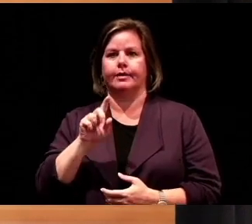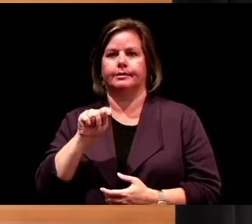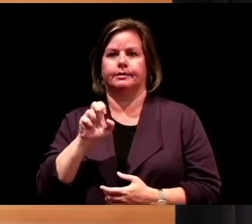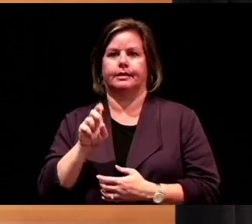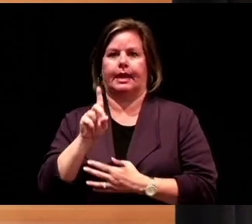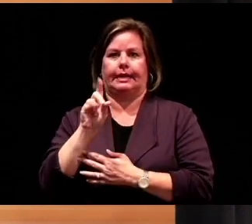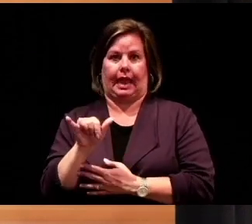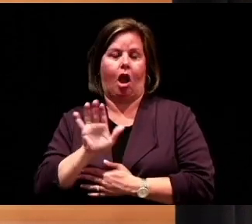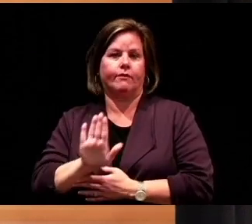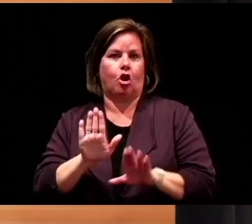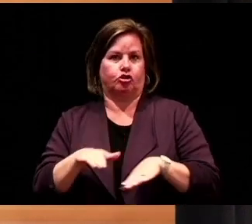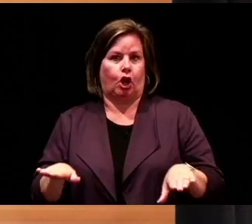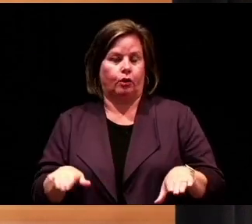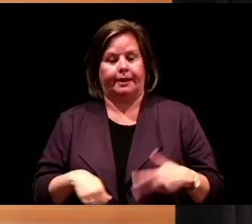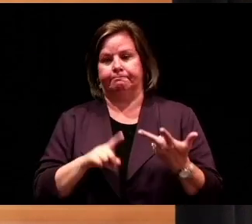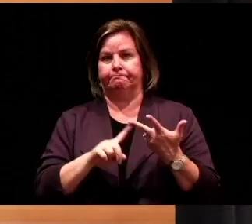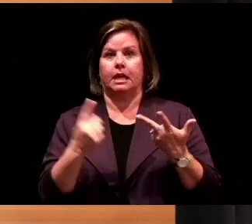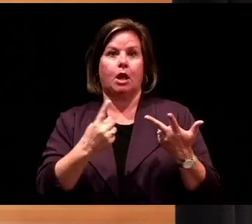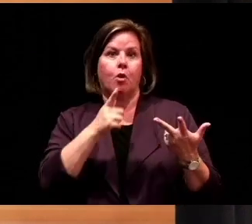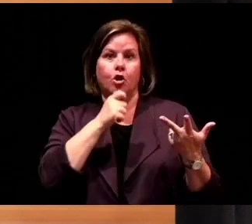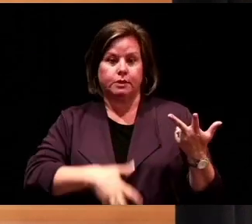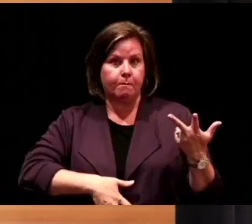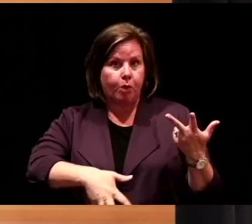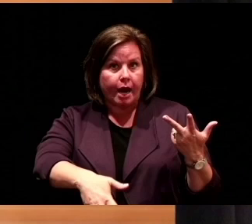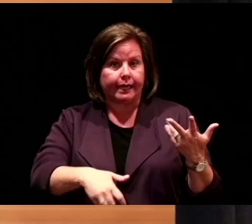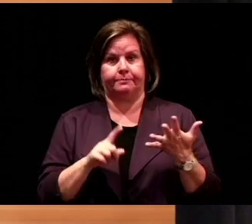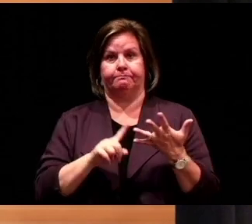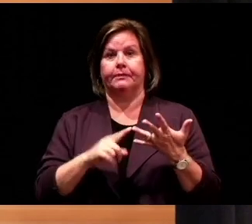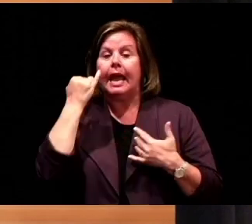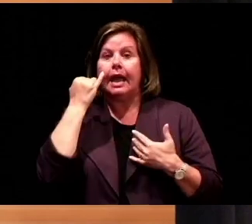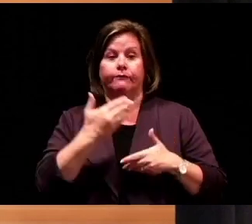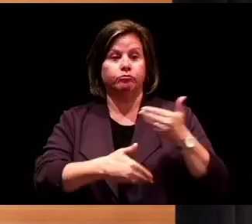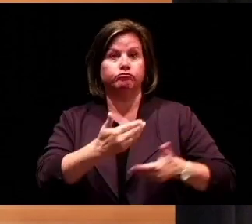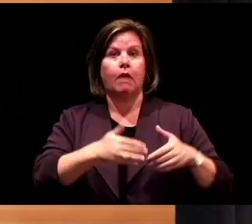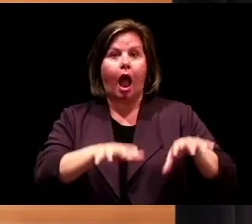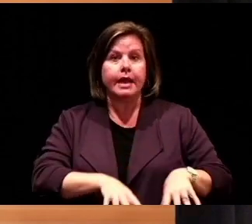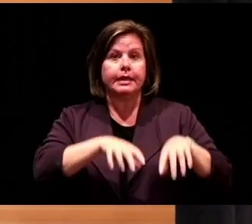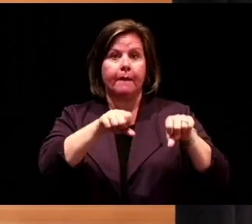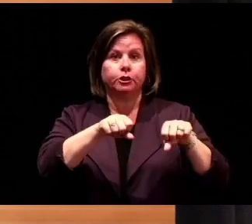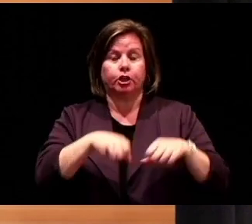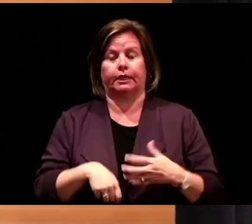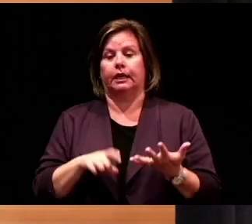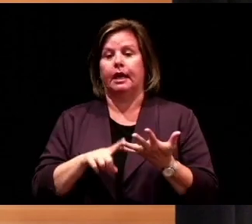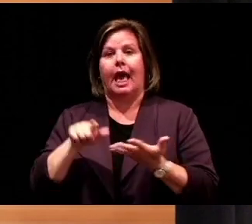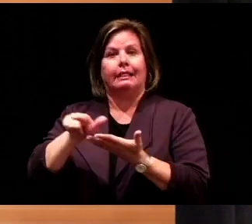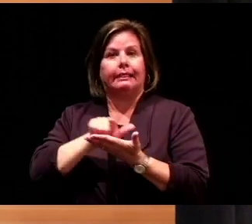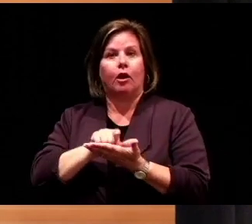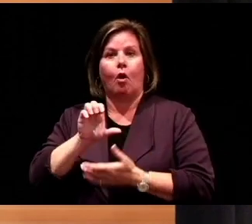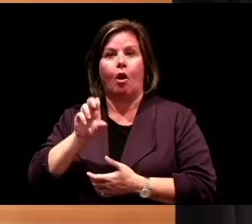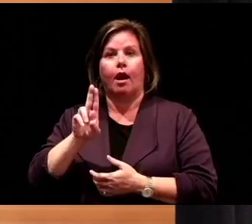said, all of the information is in the slides on the app. You're more than welcome to take a look, and I'm more than happy to hang out for a couple minutes after the